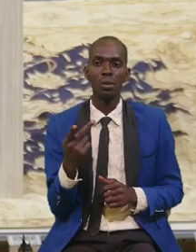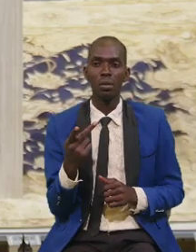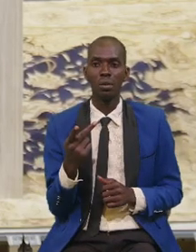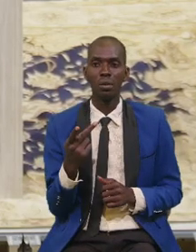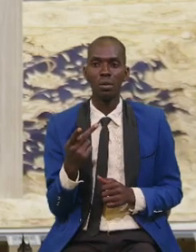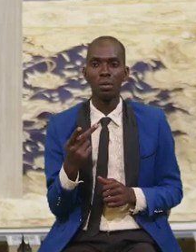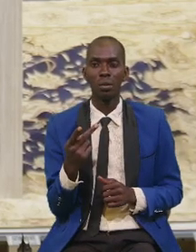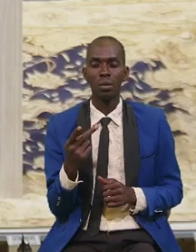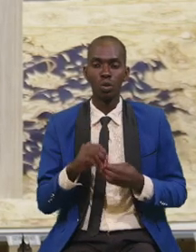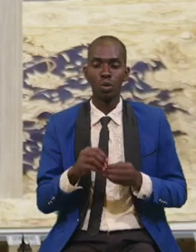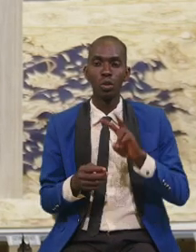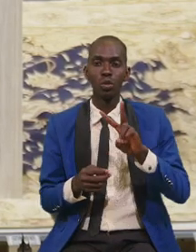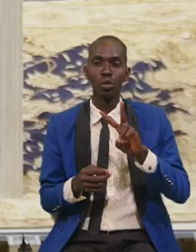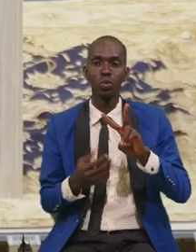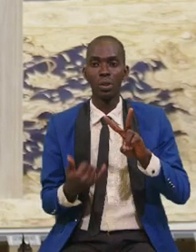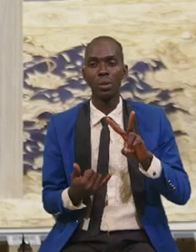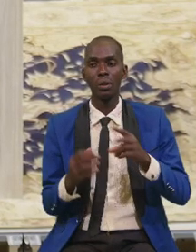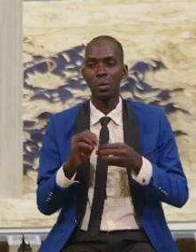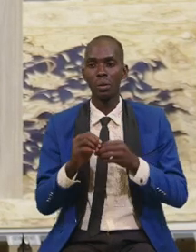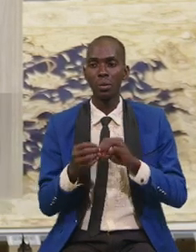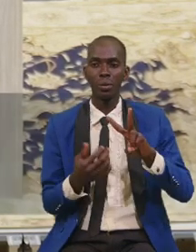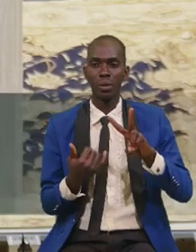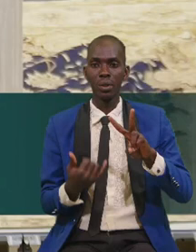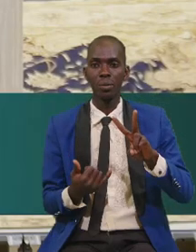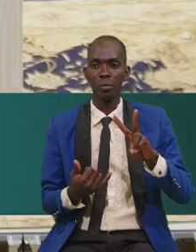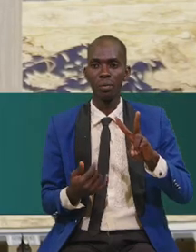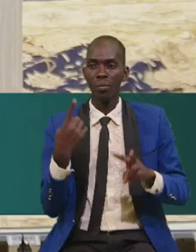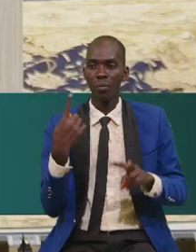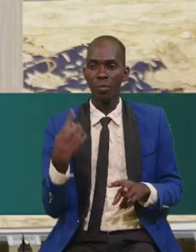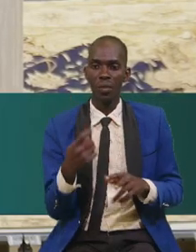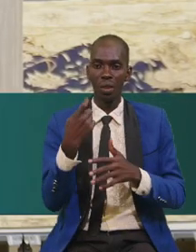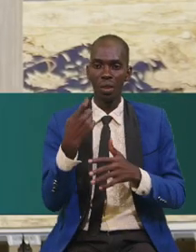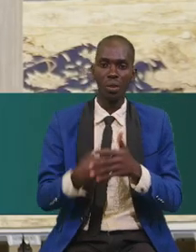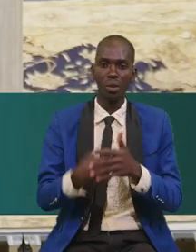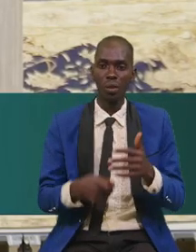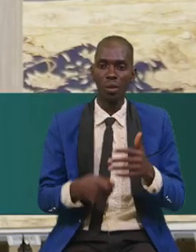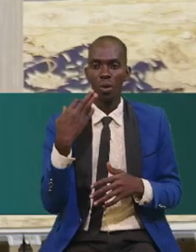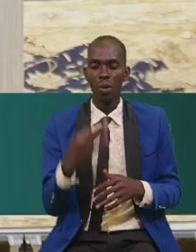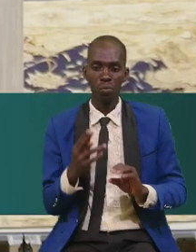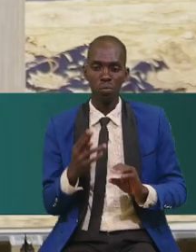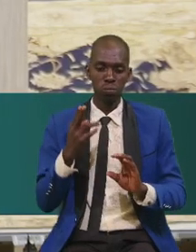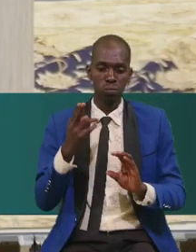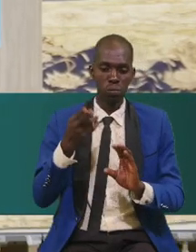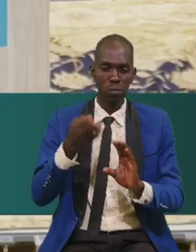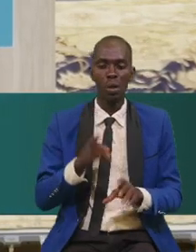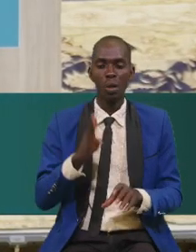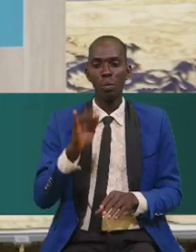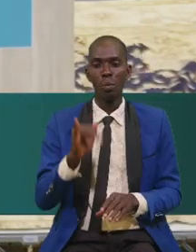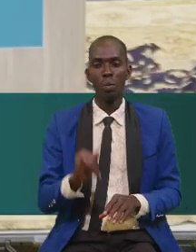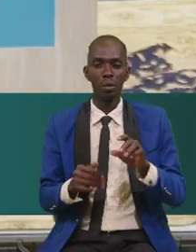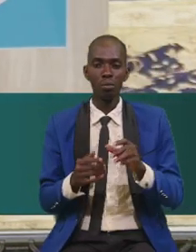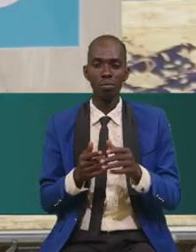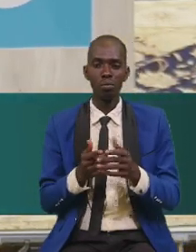now. Number two is the price of participation by loyal ambassadors.